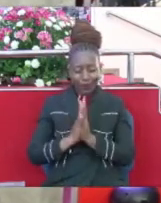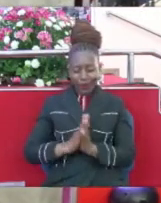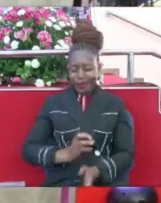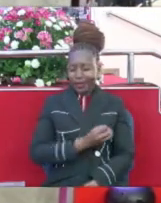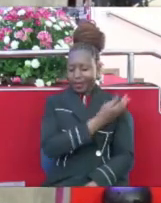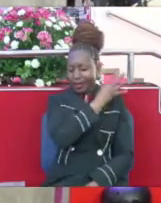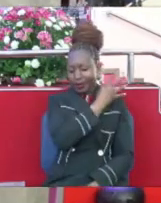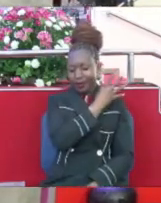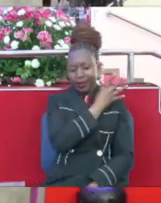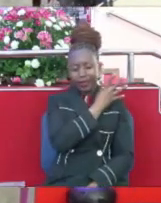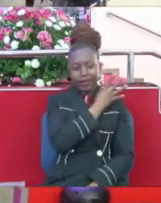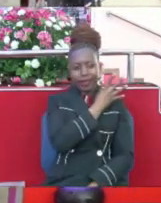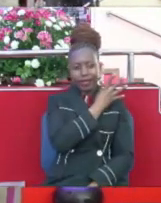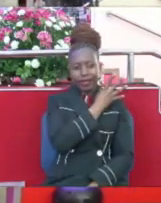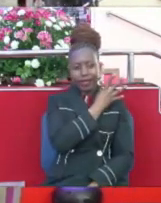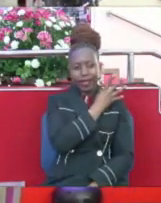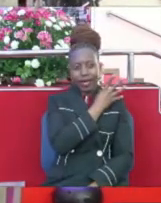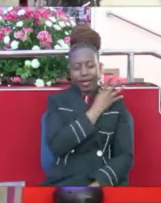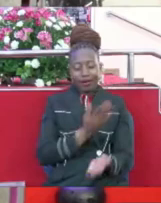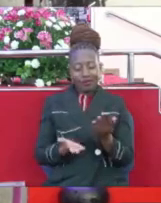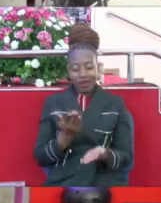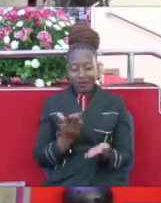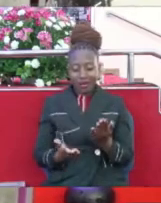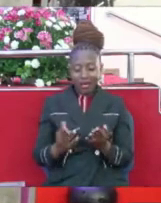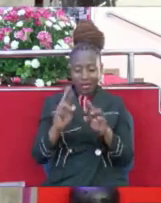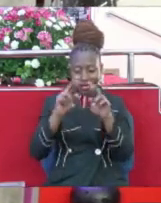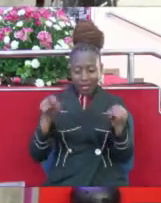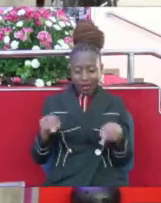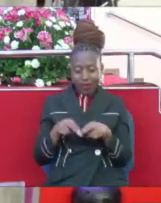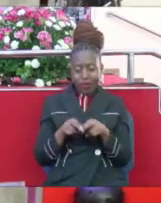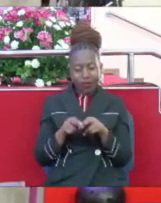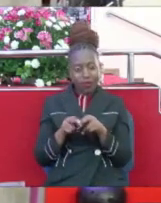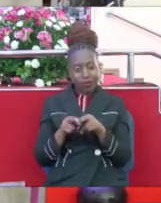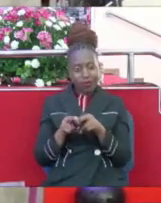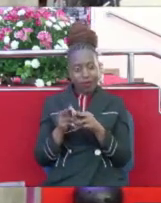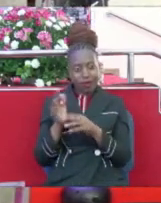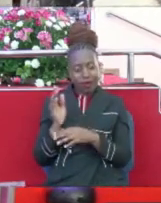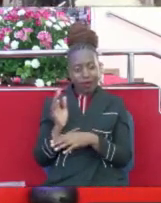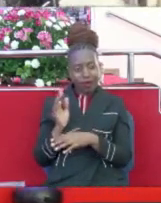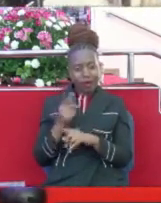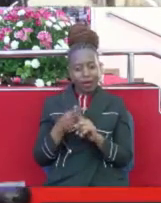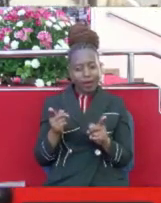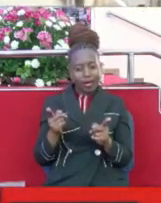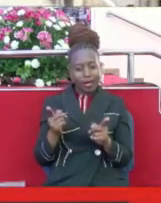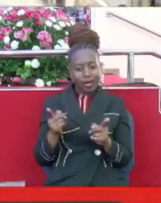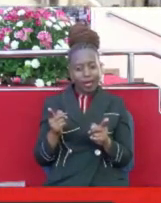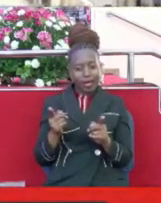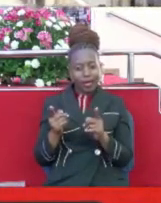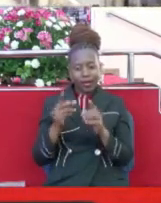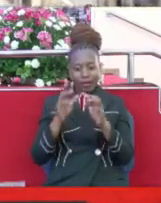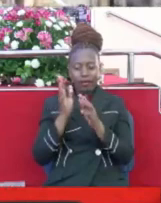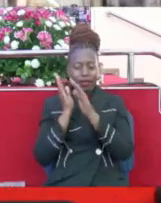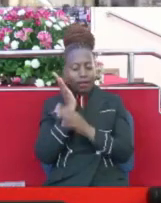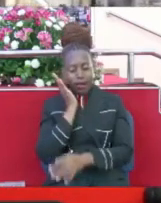voice, she should be in her room. But in the boys' room, they would cover themselves because they knew